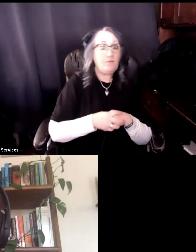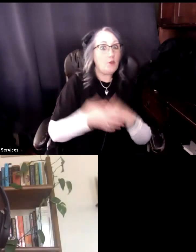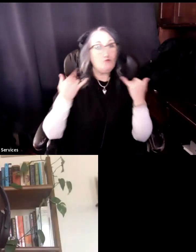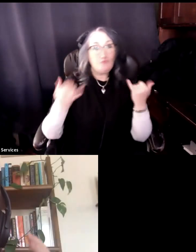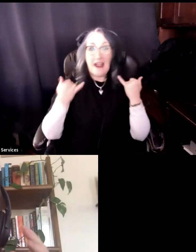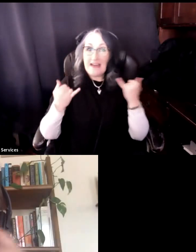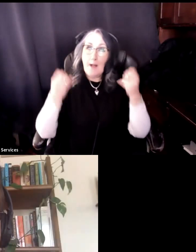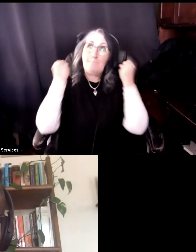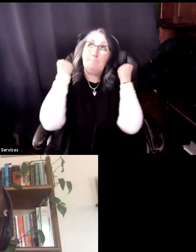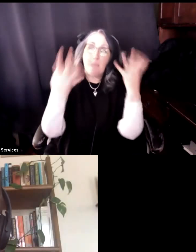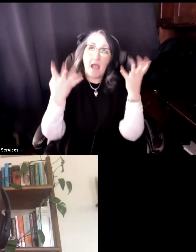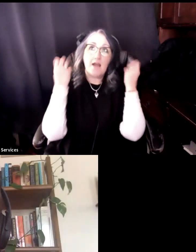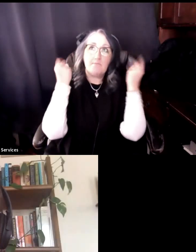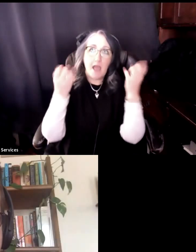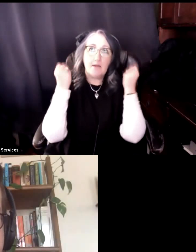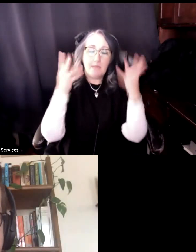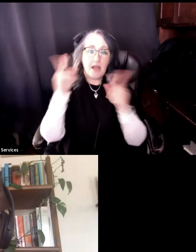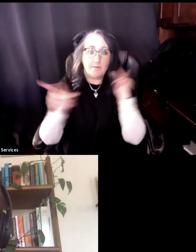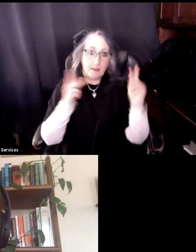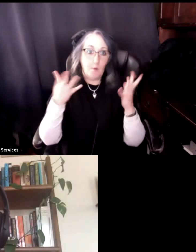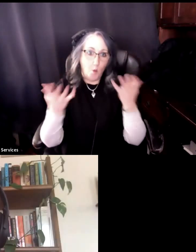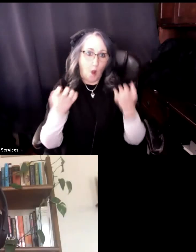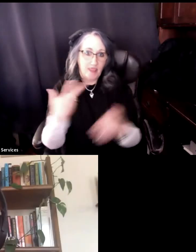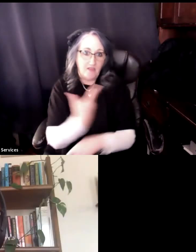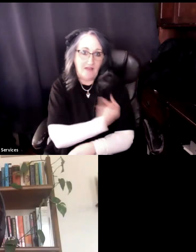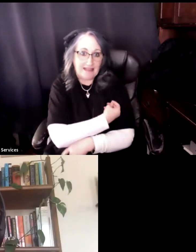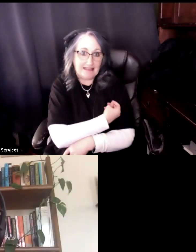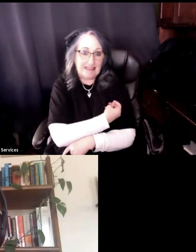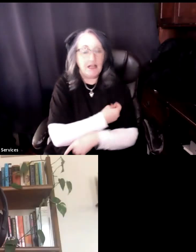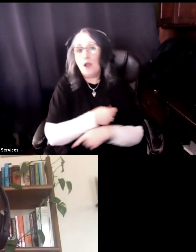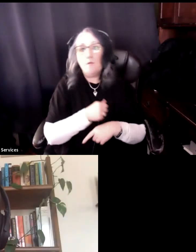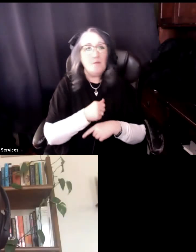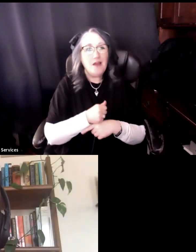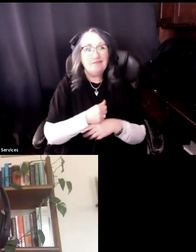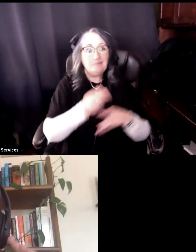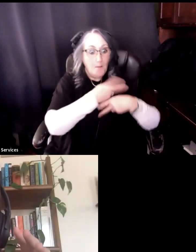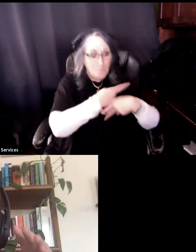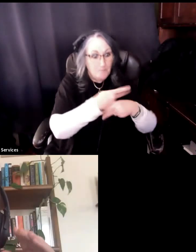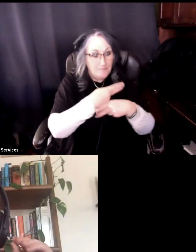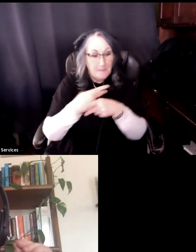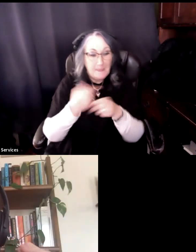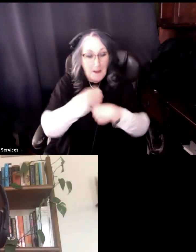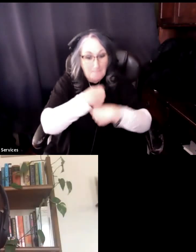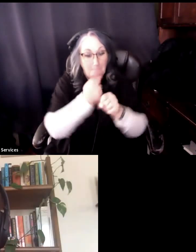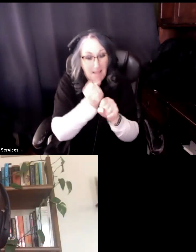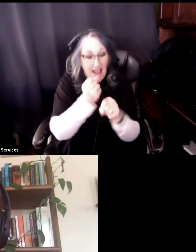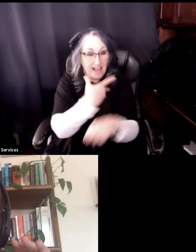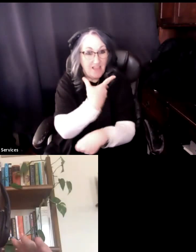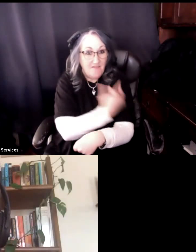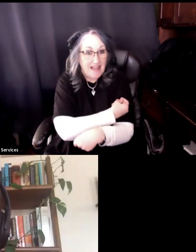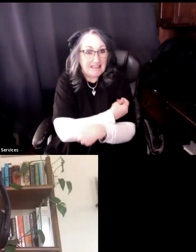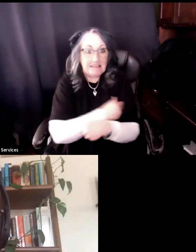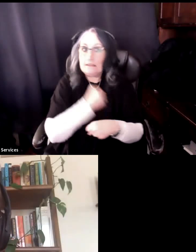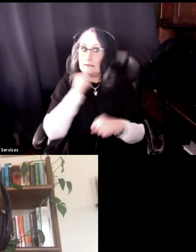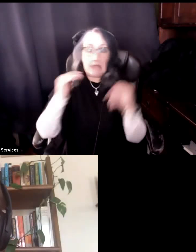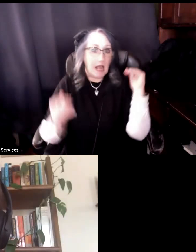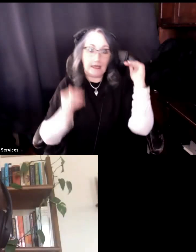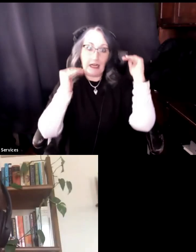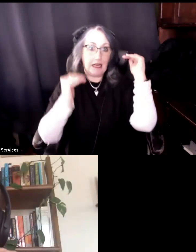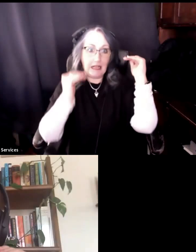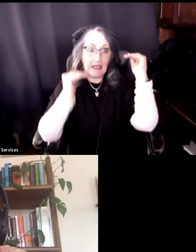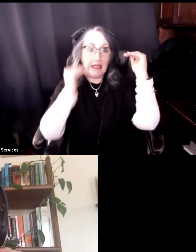vaccine, but the production to meet the demand is not quite there. So it's important that we all, continue to follow the core